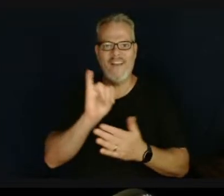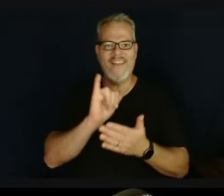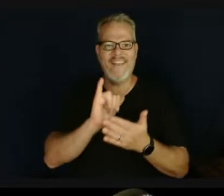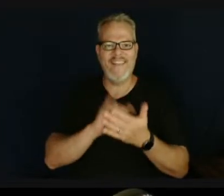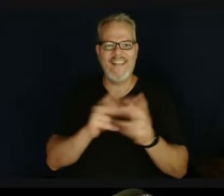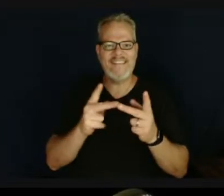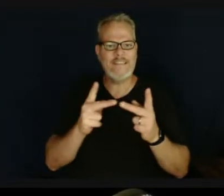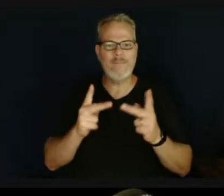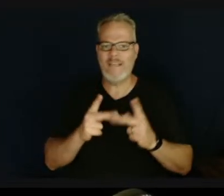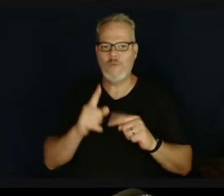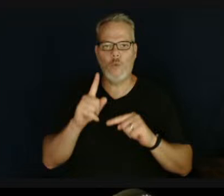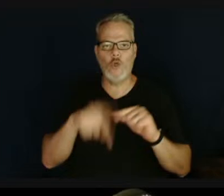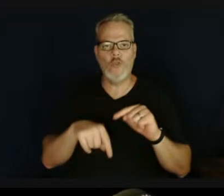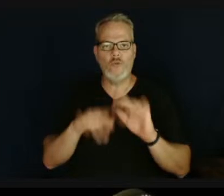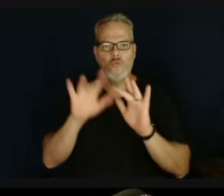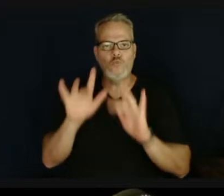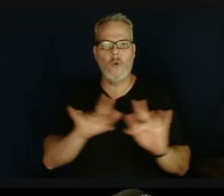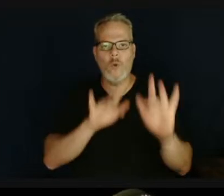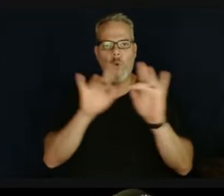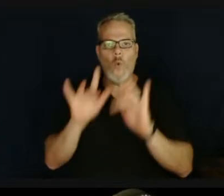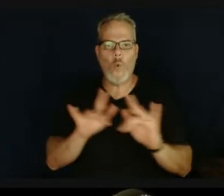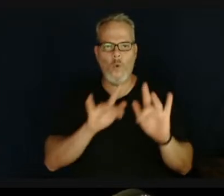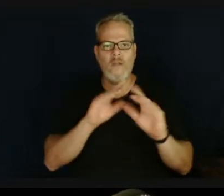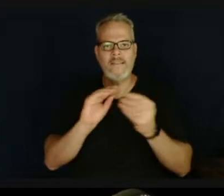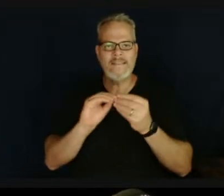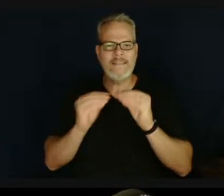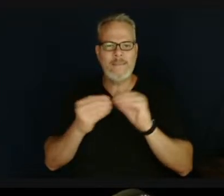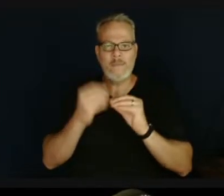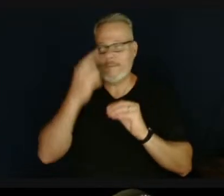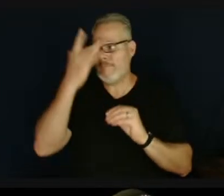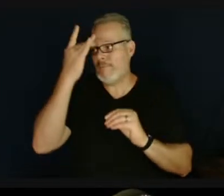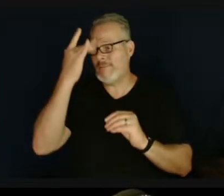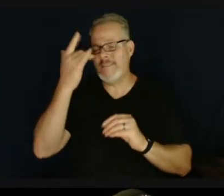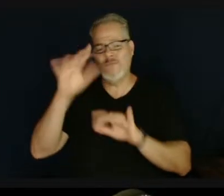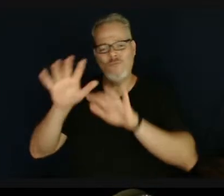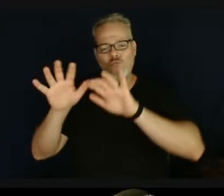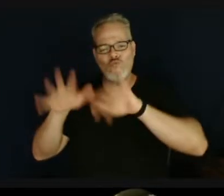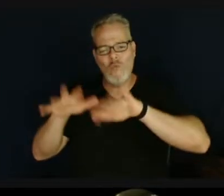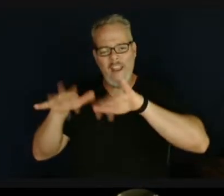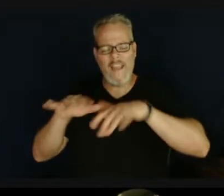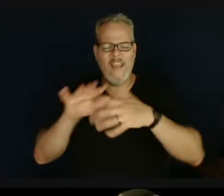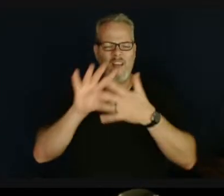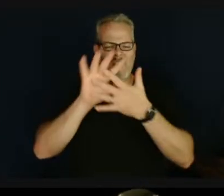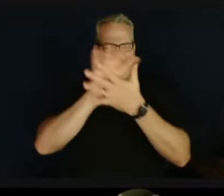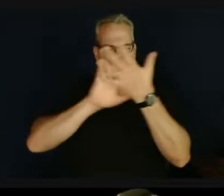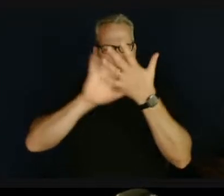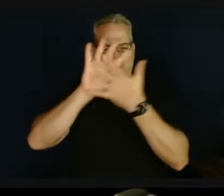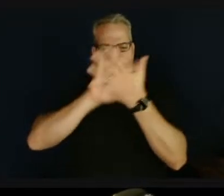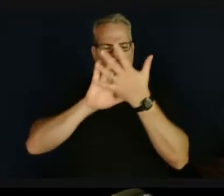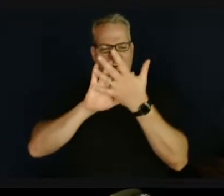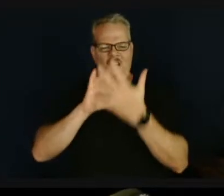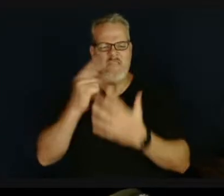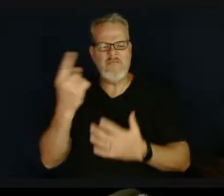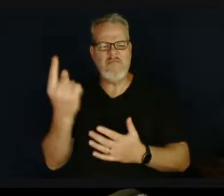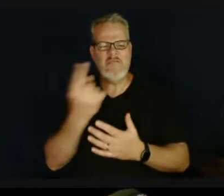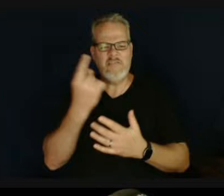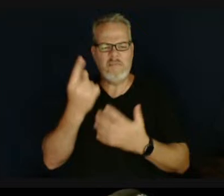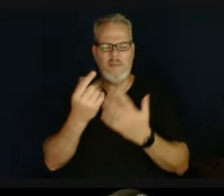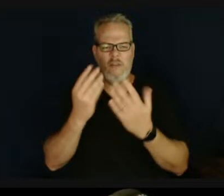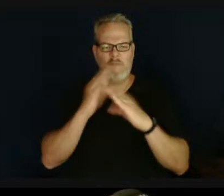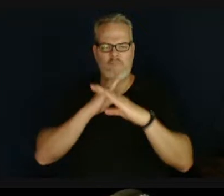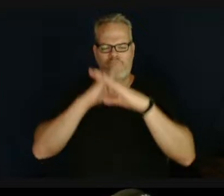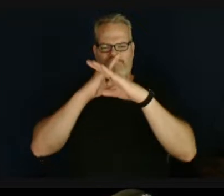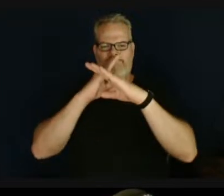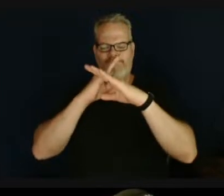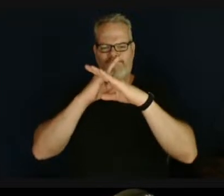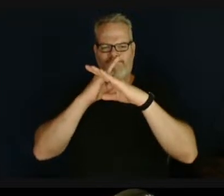were not able to record the data because of rain for the most part, or fog, or something that would have blocked the time-lapse camera they had recording